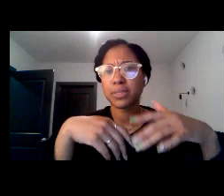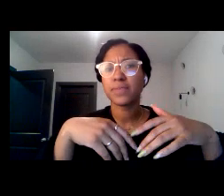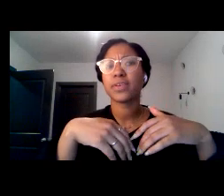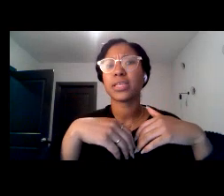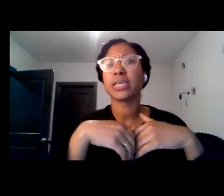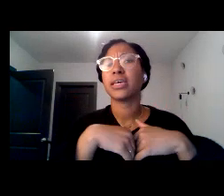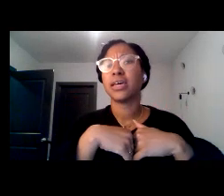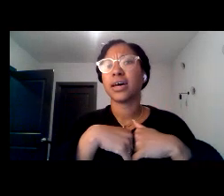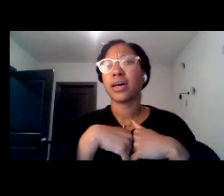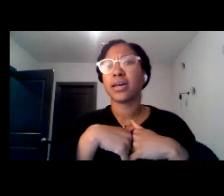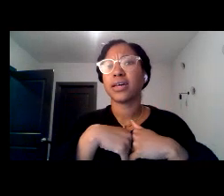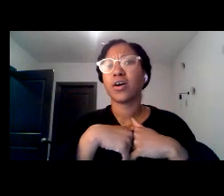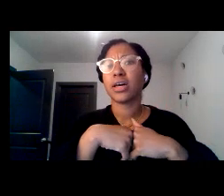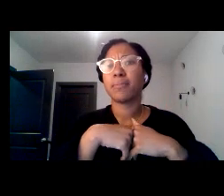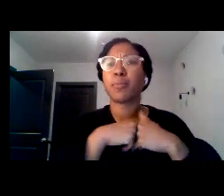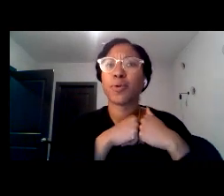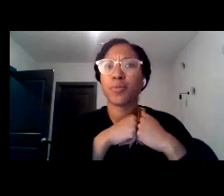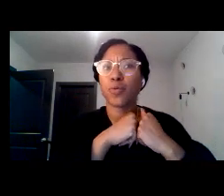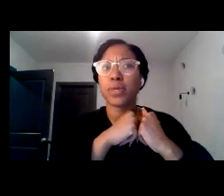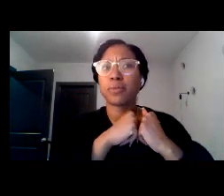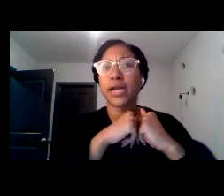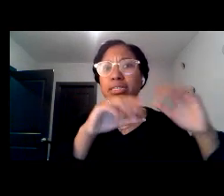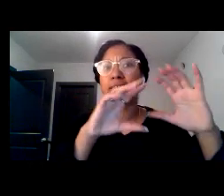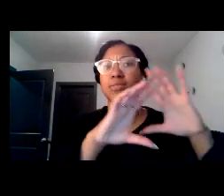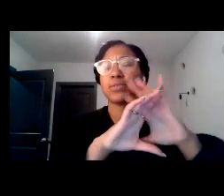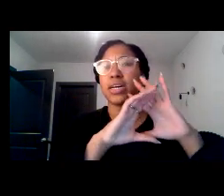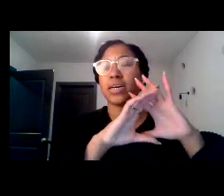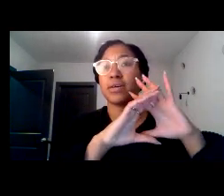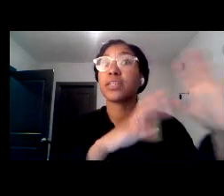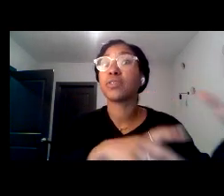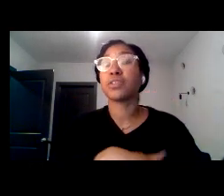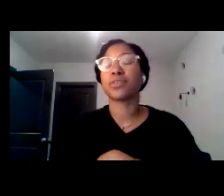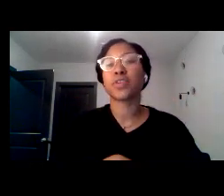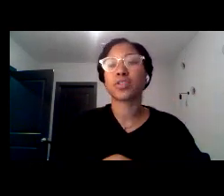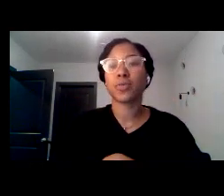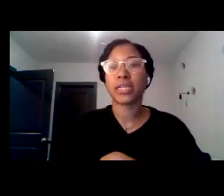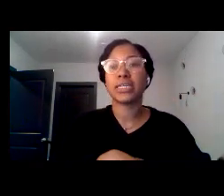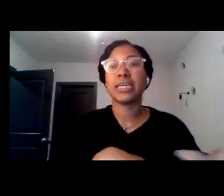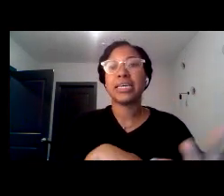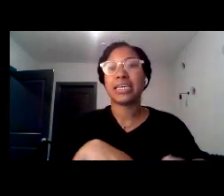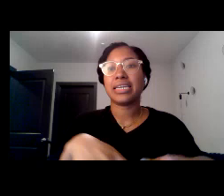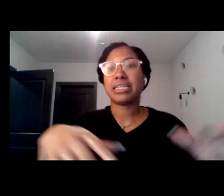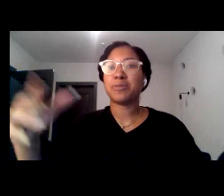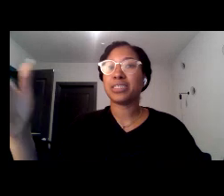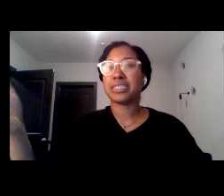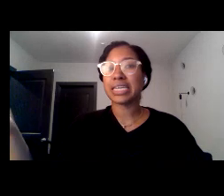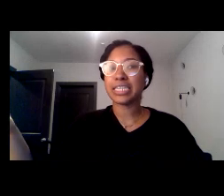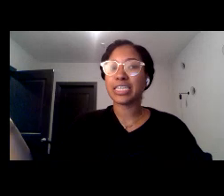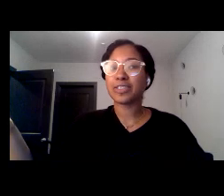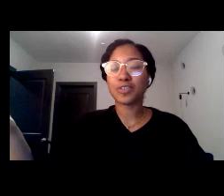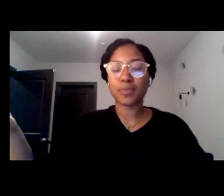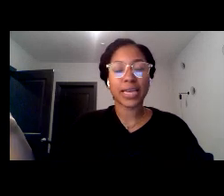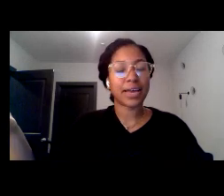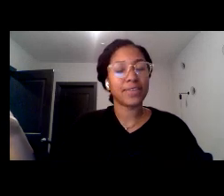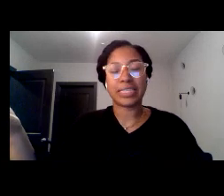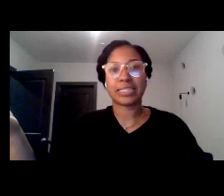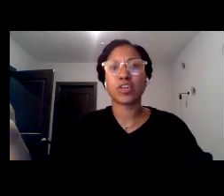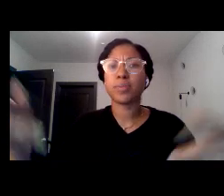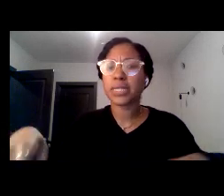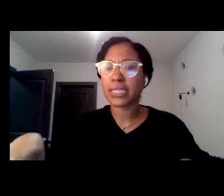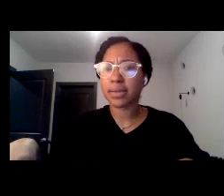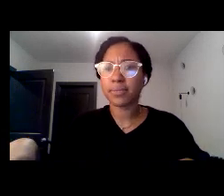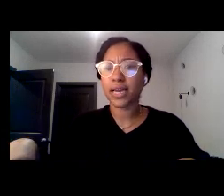questions for me specifically on member enrollment practices underneath your fixed grant, and want to discuss any concerns you might